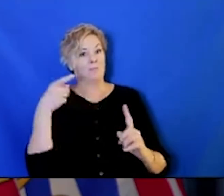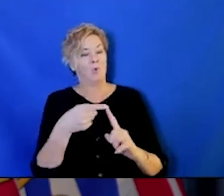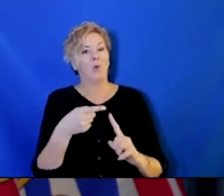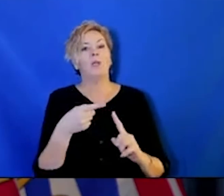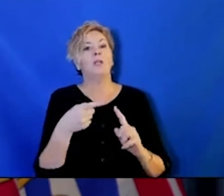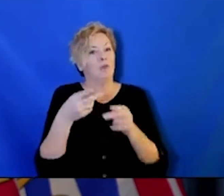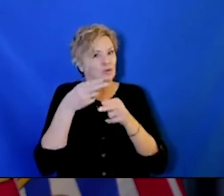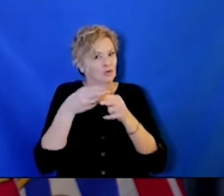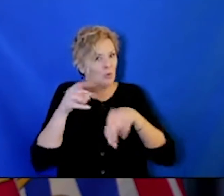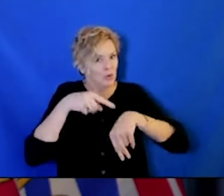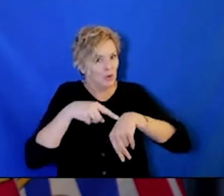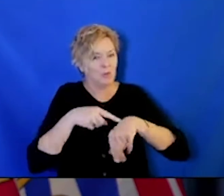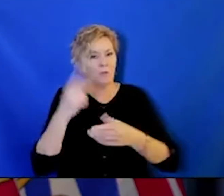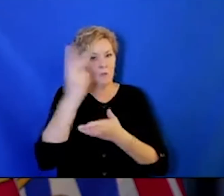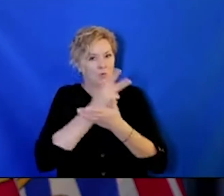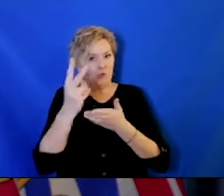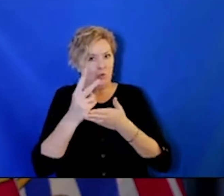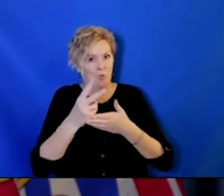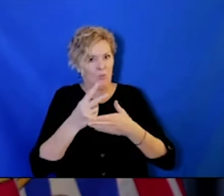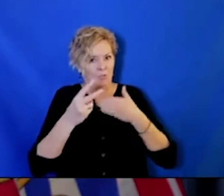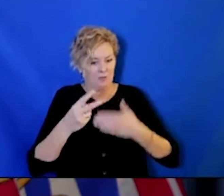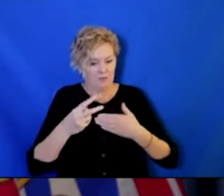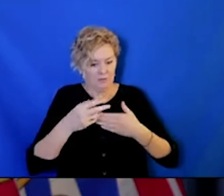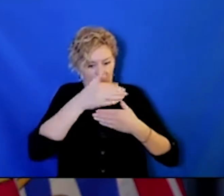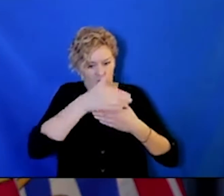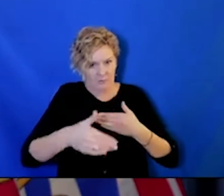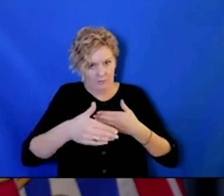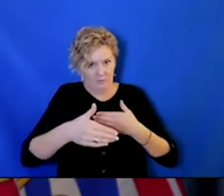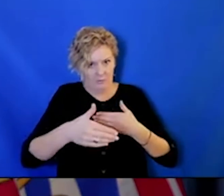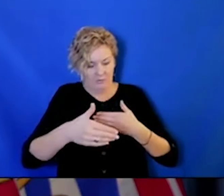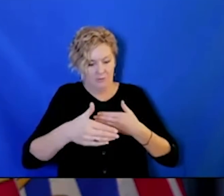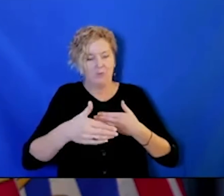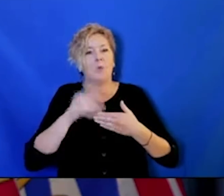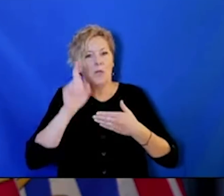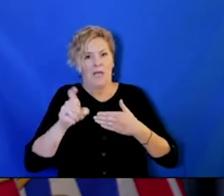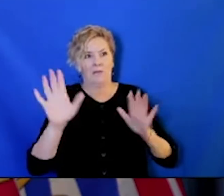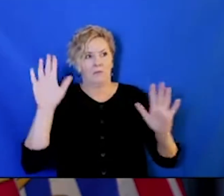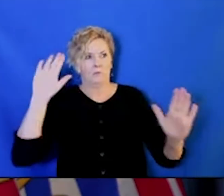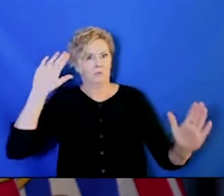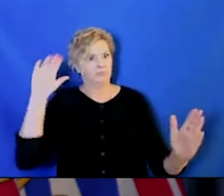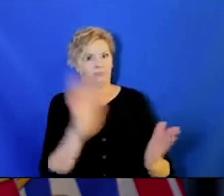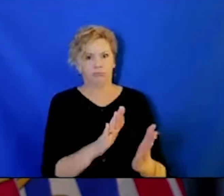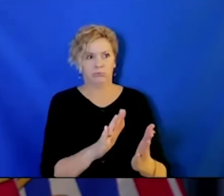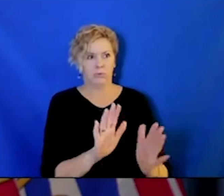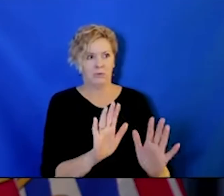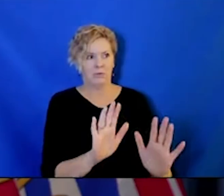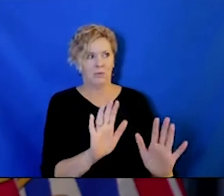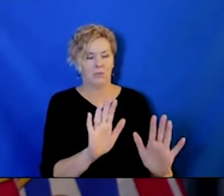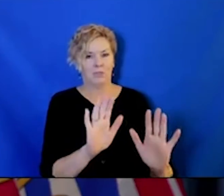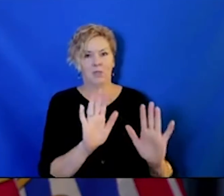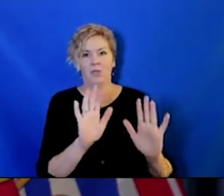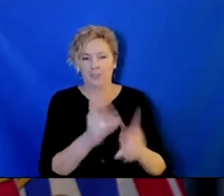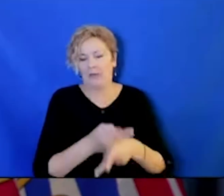interactions with people outside of our close groups. Where we are not seeing transmission is where we have adequate COVID safety plans in